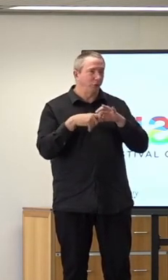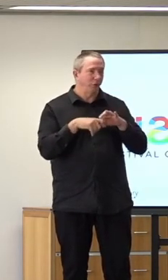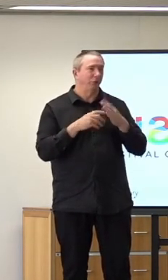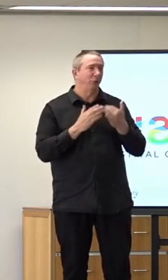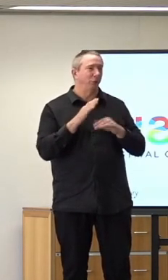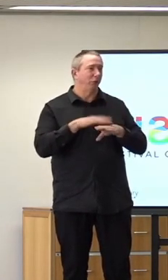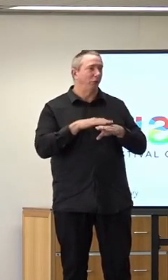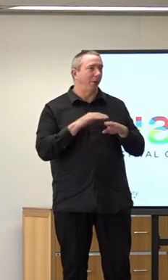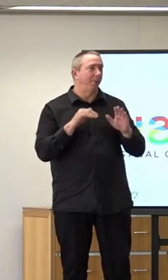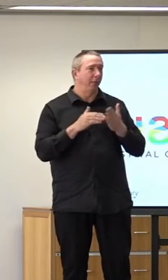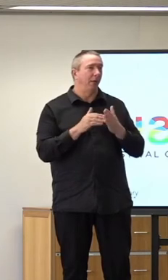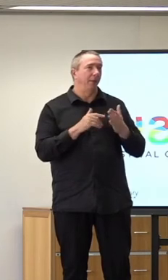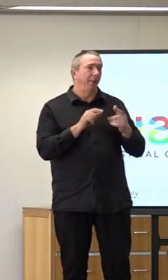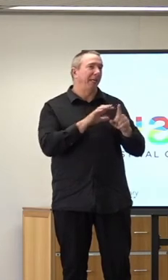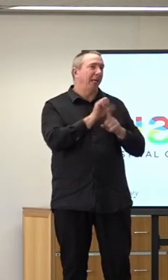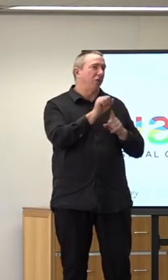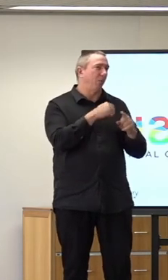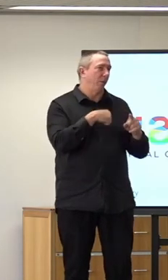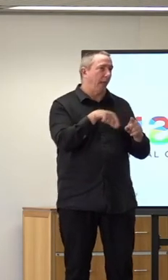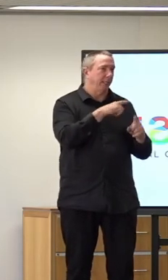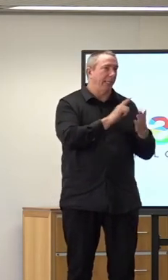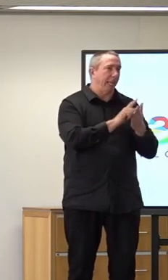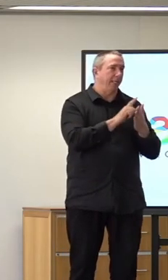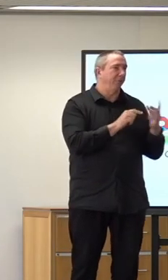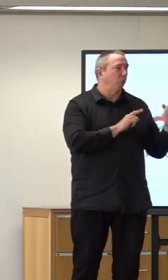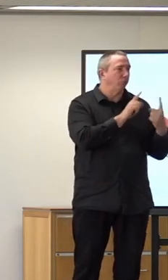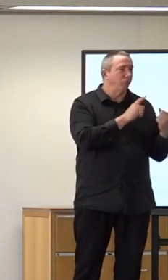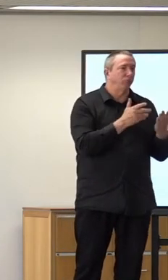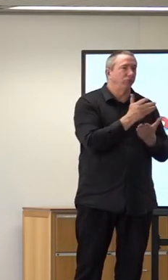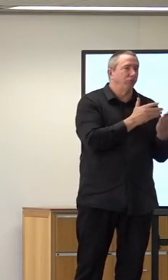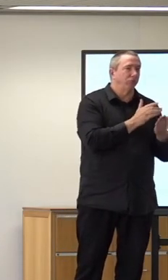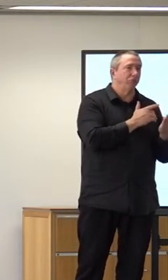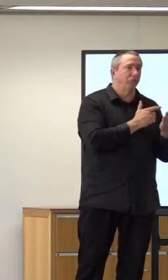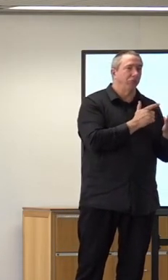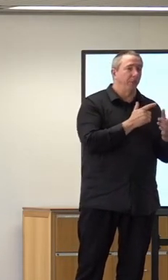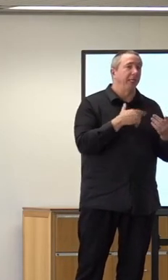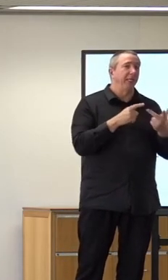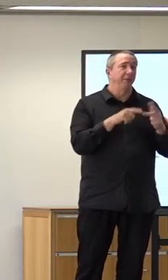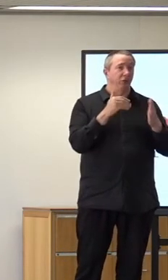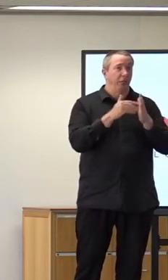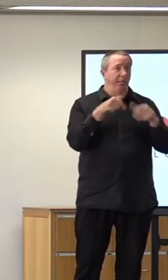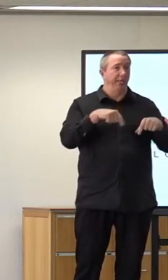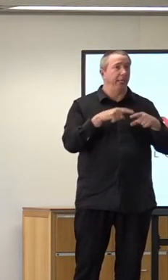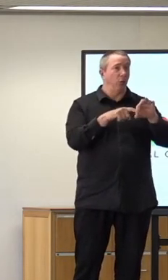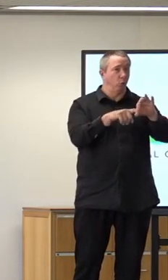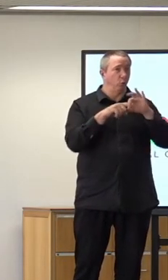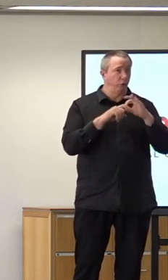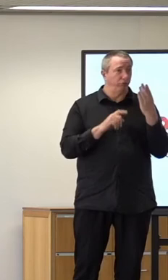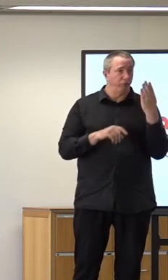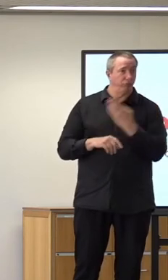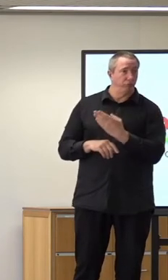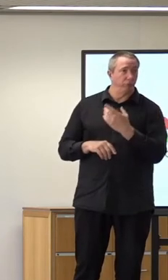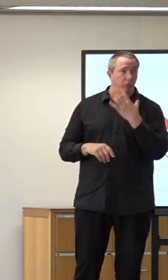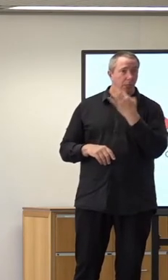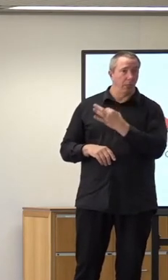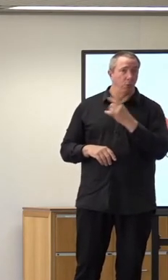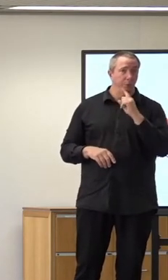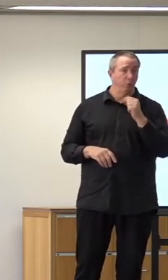time with us later to talk sort of, you know, more generally, but if you can just ask quite a direct question, that would be